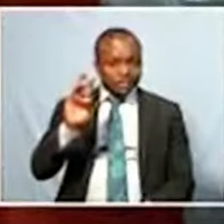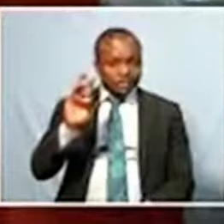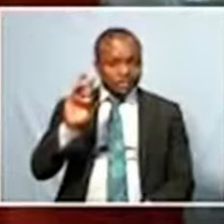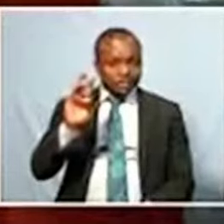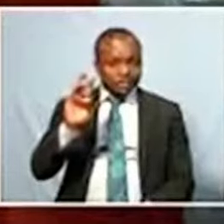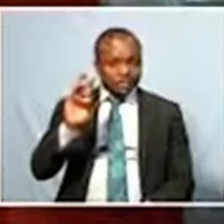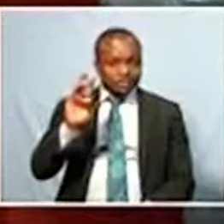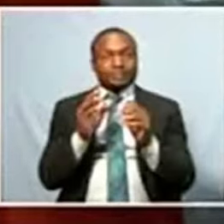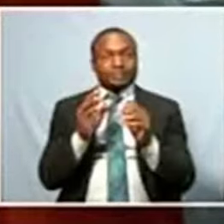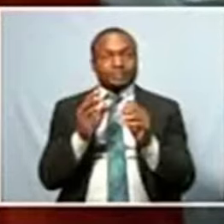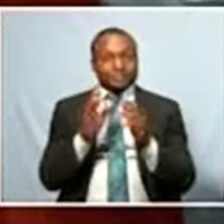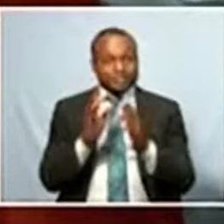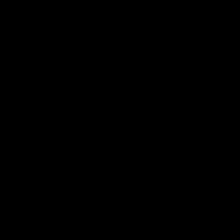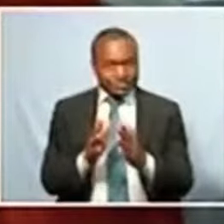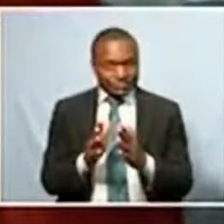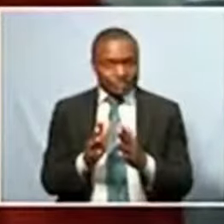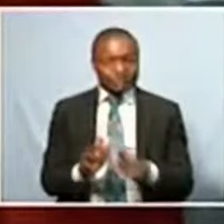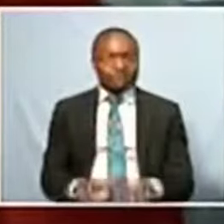the